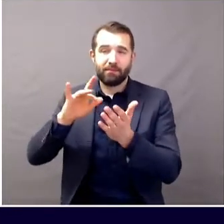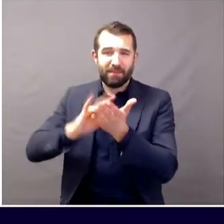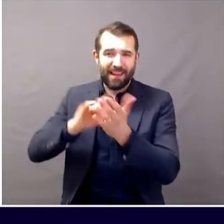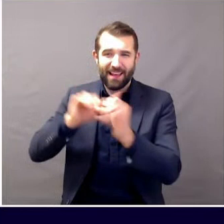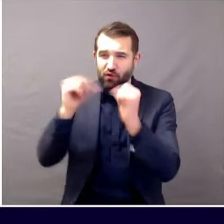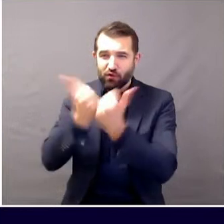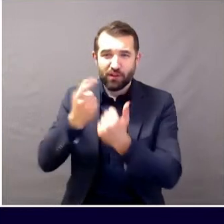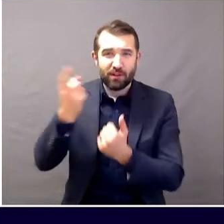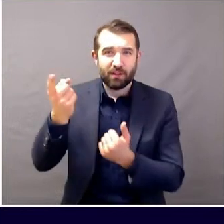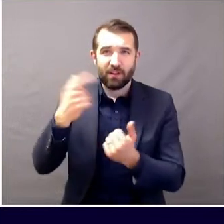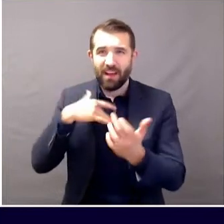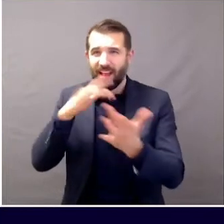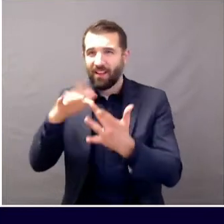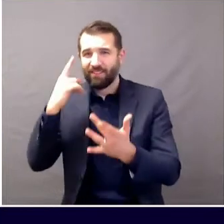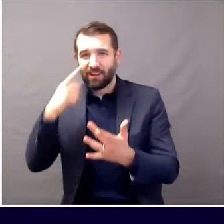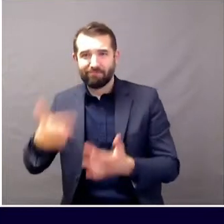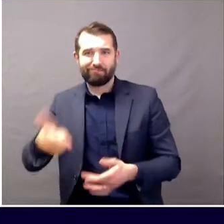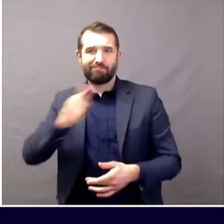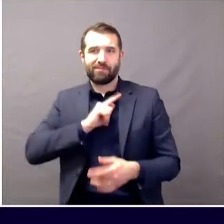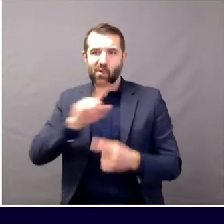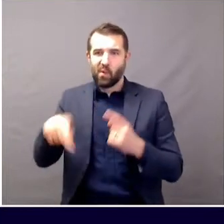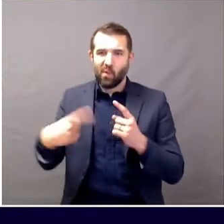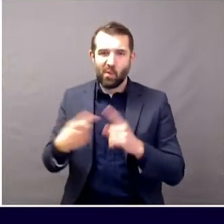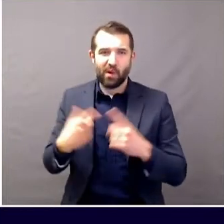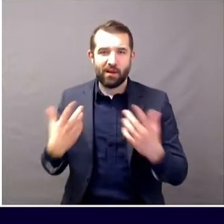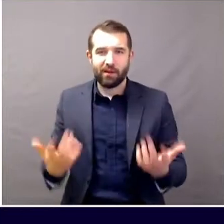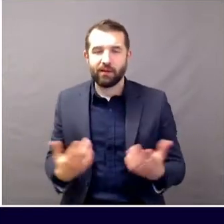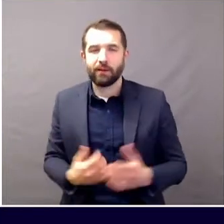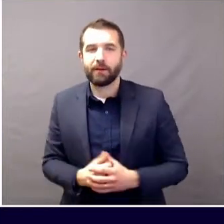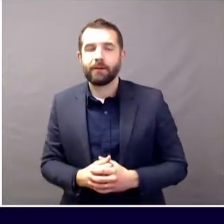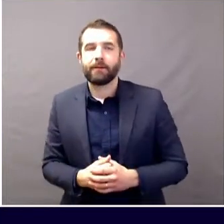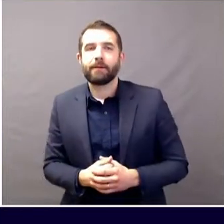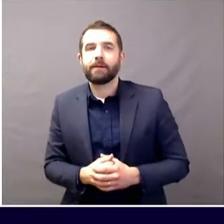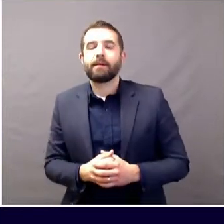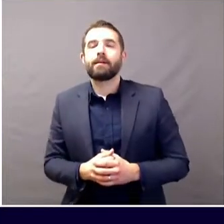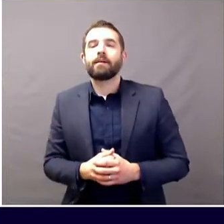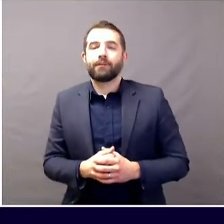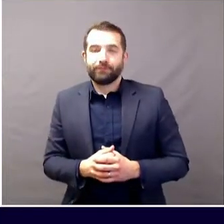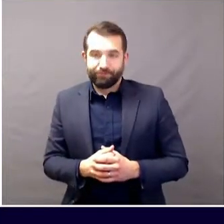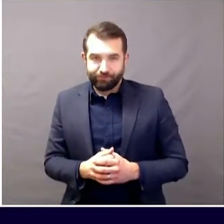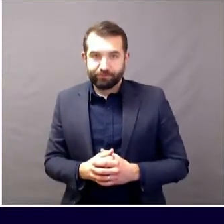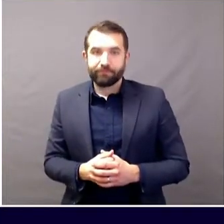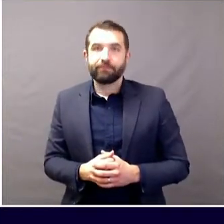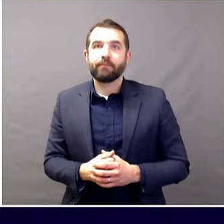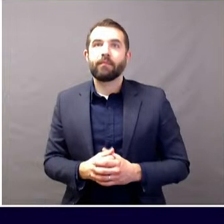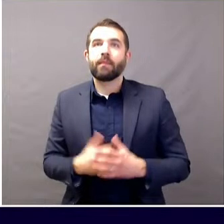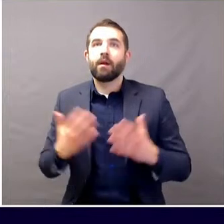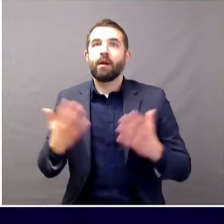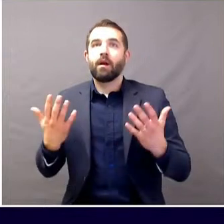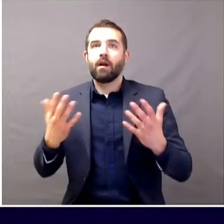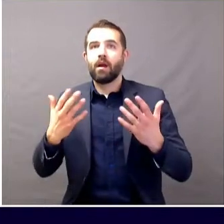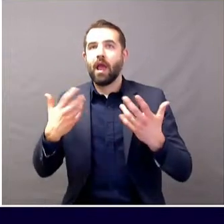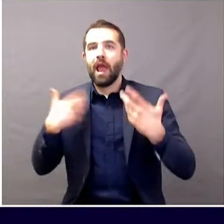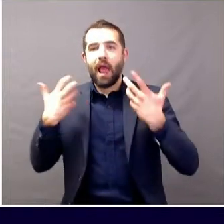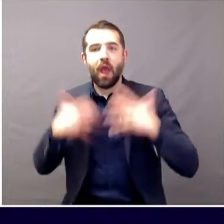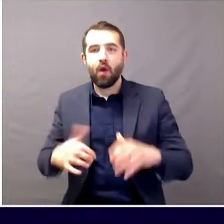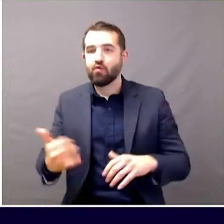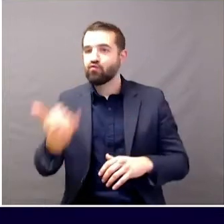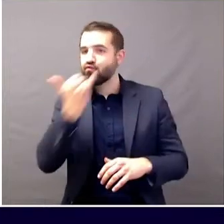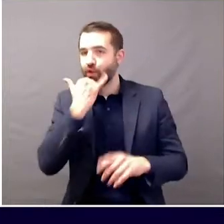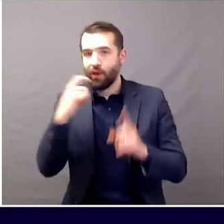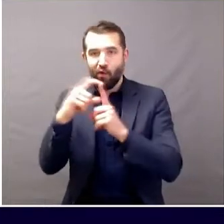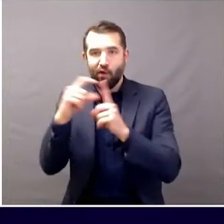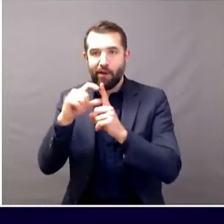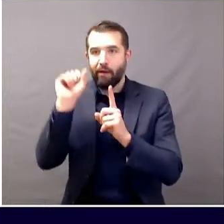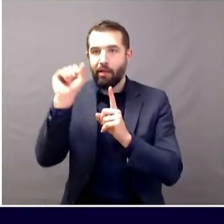I don't want to overstate it, Joe, I don't know that it will be coordinated with those professional groups. We are working with